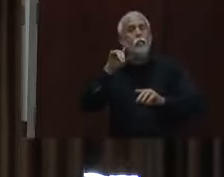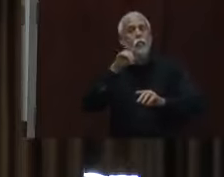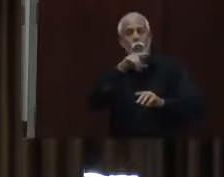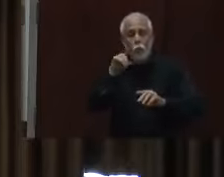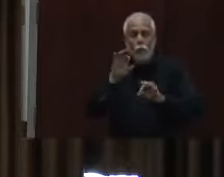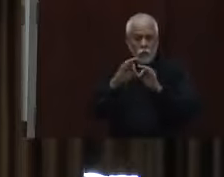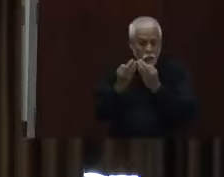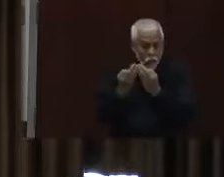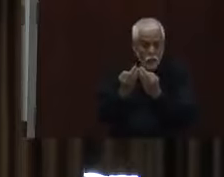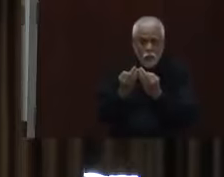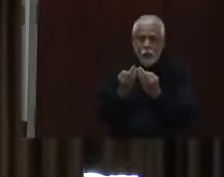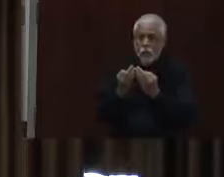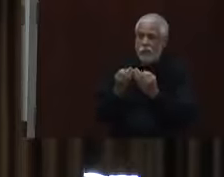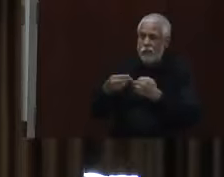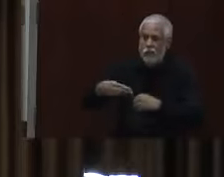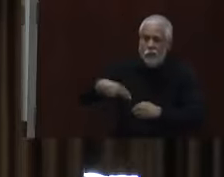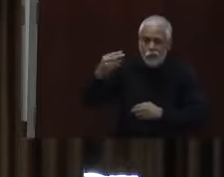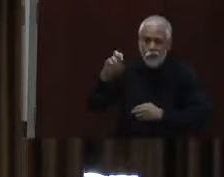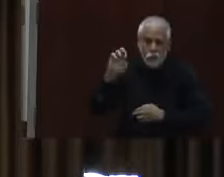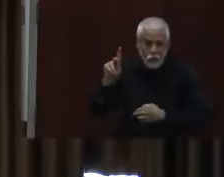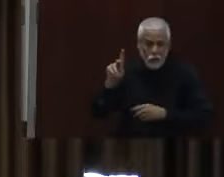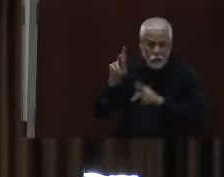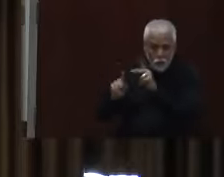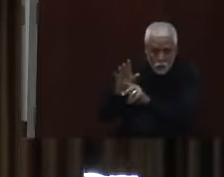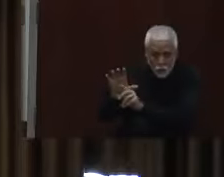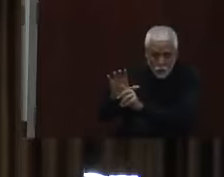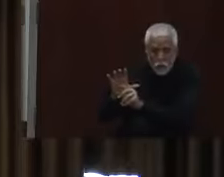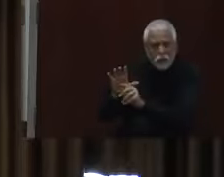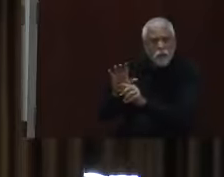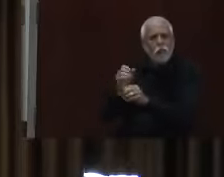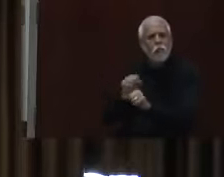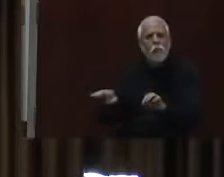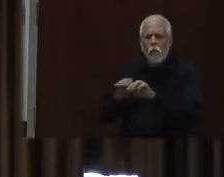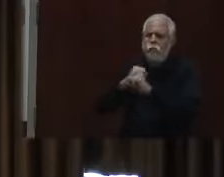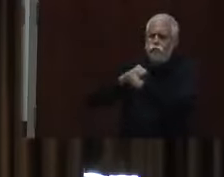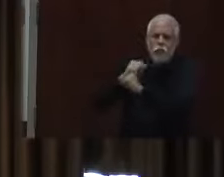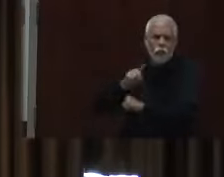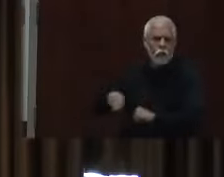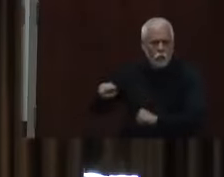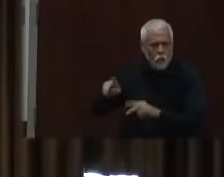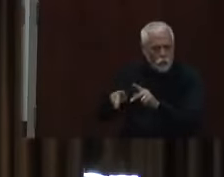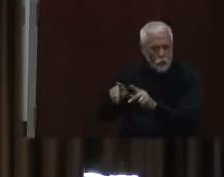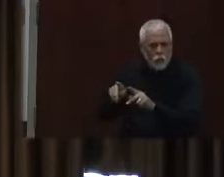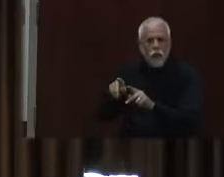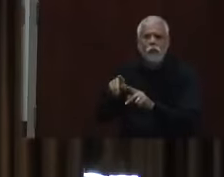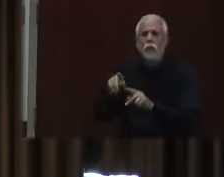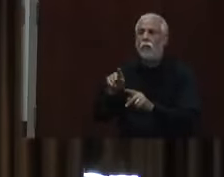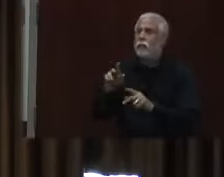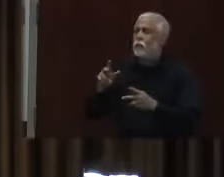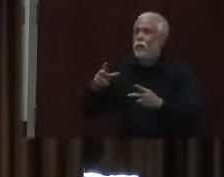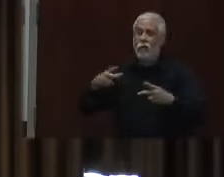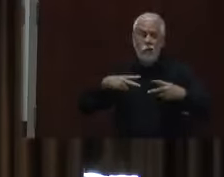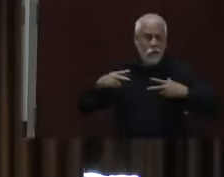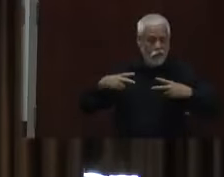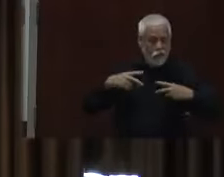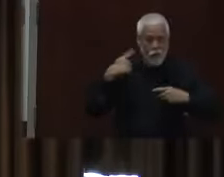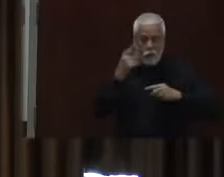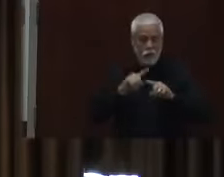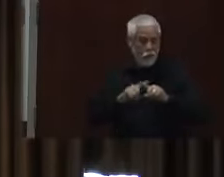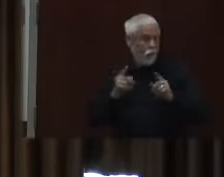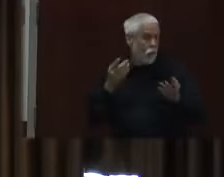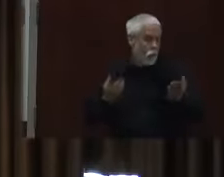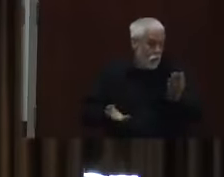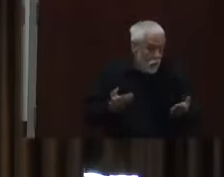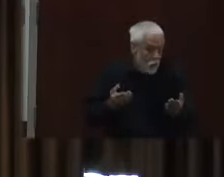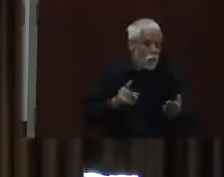folks in your family who are in these high-risk groups, it's important to protect them. So your holiday might have to look a little different